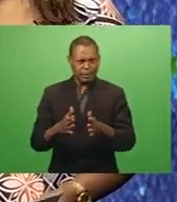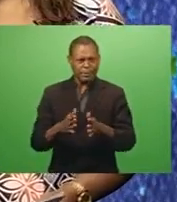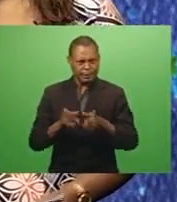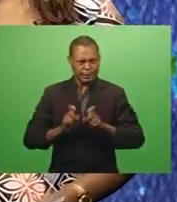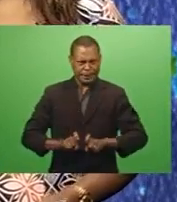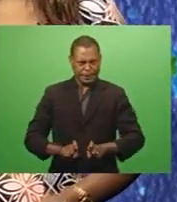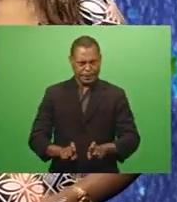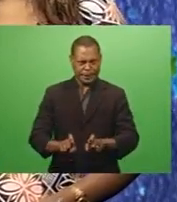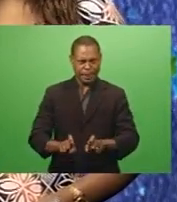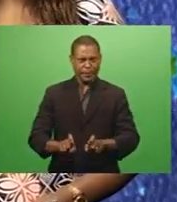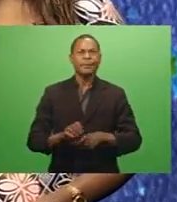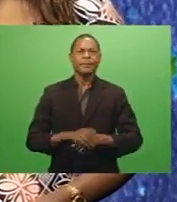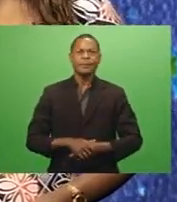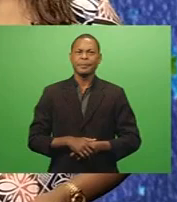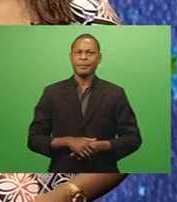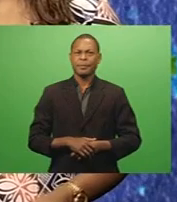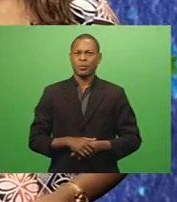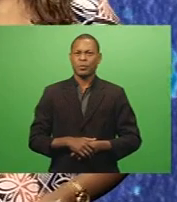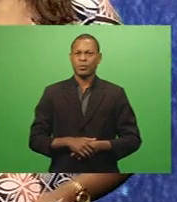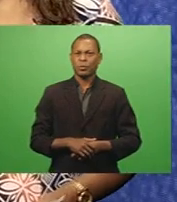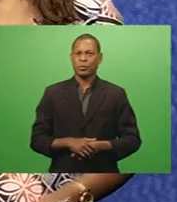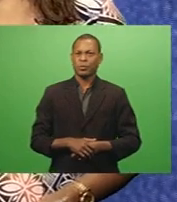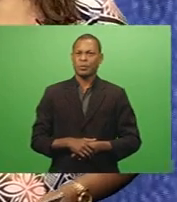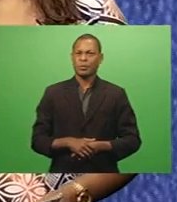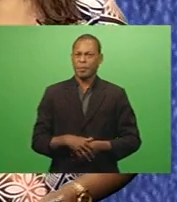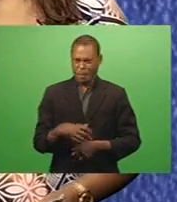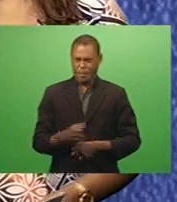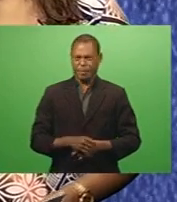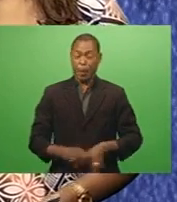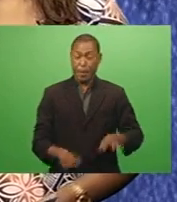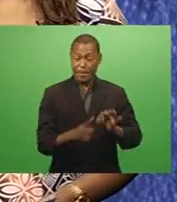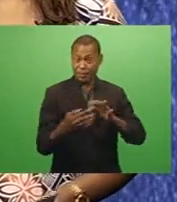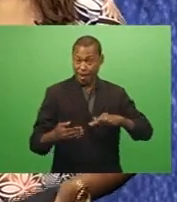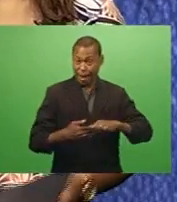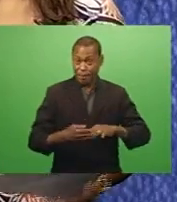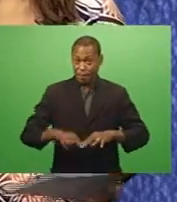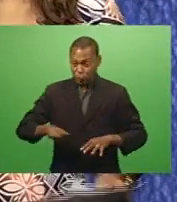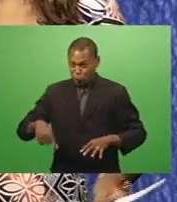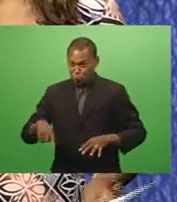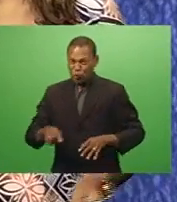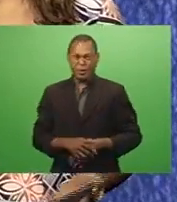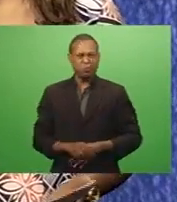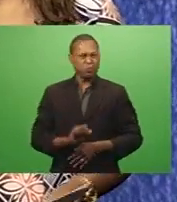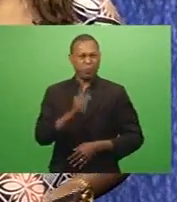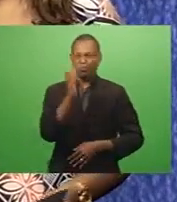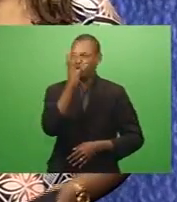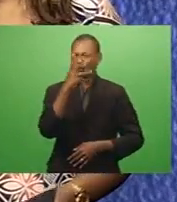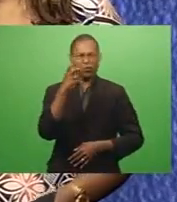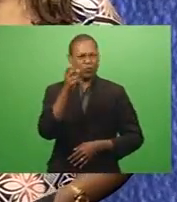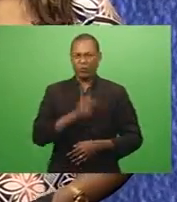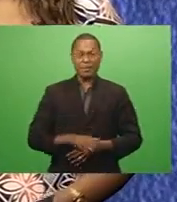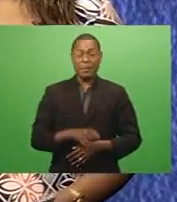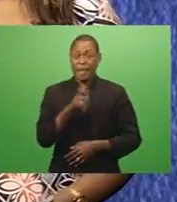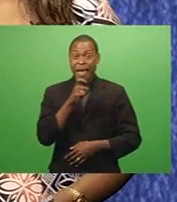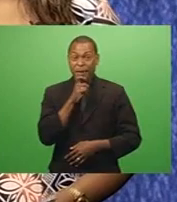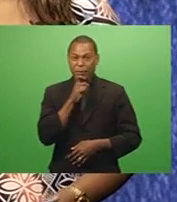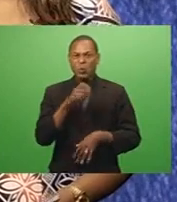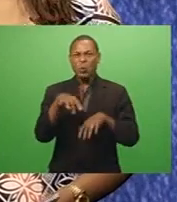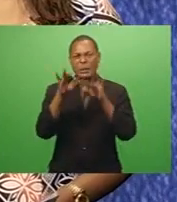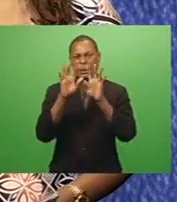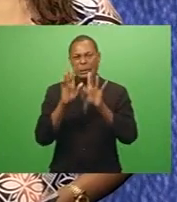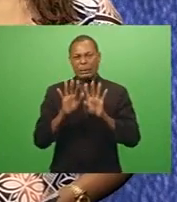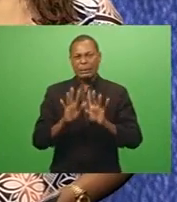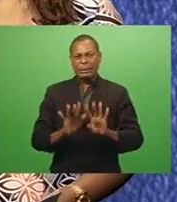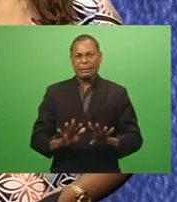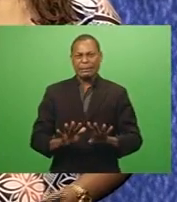The Westerners were pretty lucky. From Back Harbour to Suva, conditions were beautiful until afternoon. Showers striked,